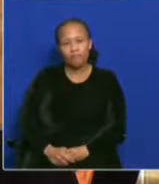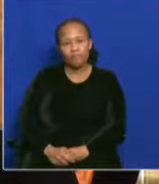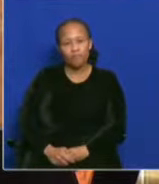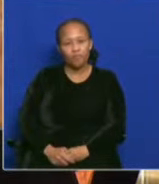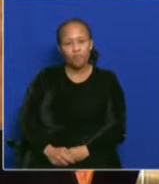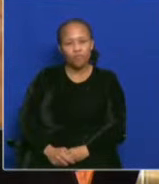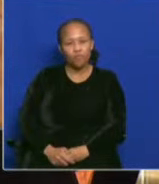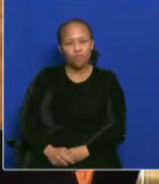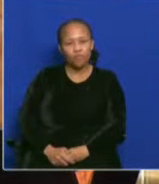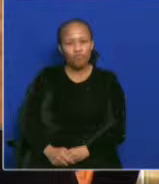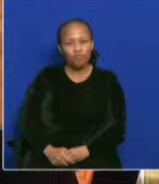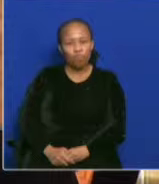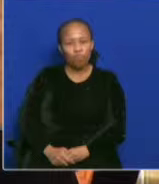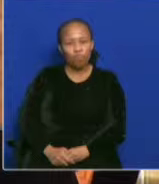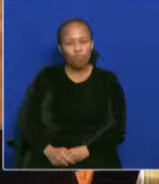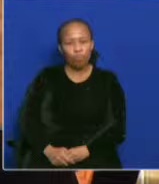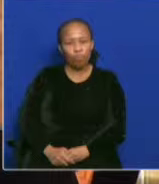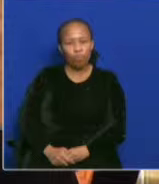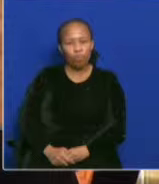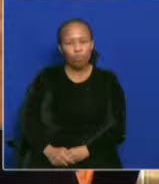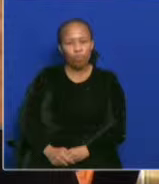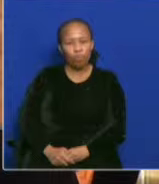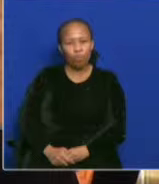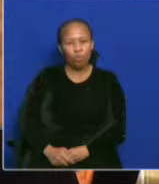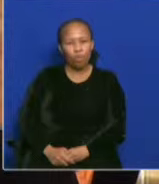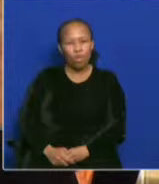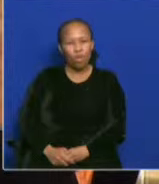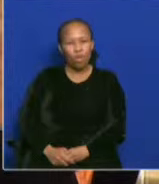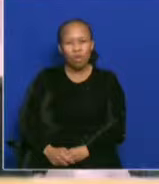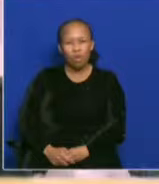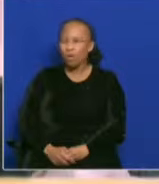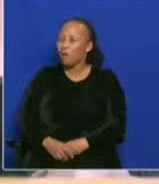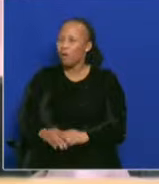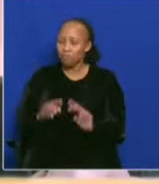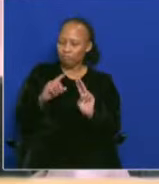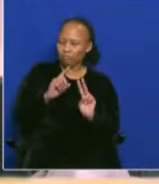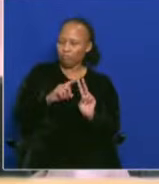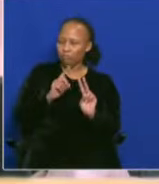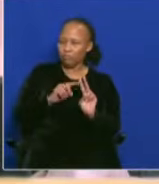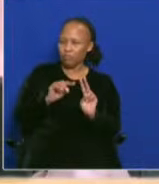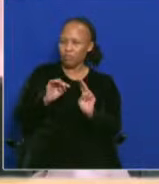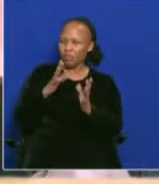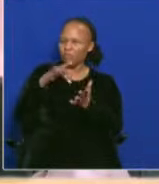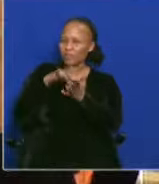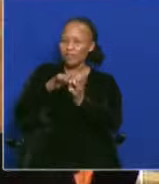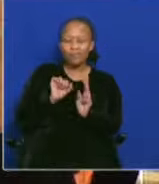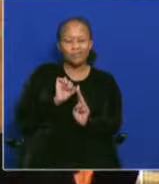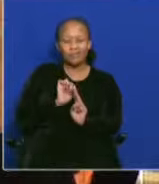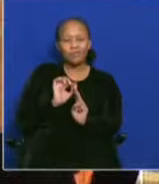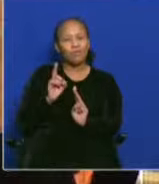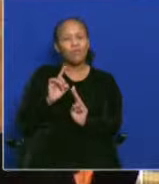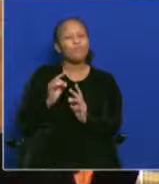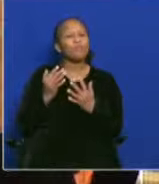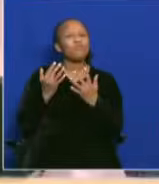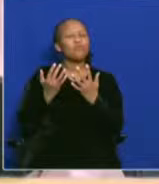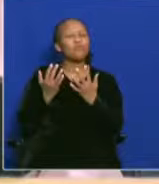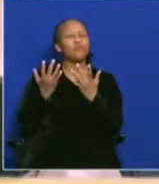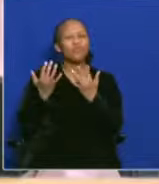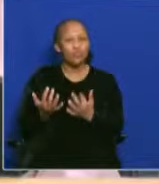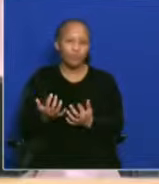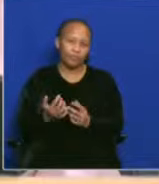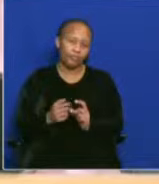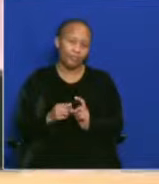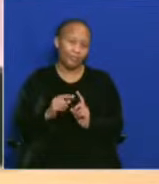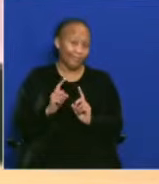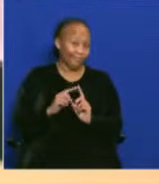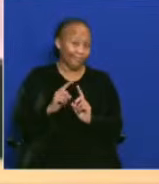You said in Treasury he was responsible for? What was his position at the time? For procurement. He was in procurement. He was in supply